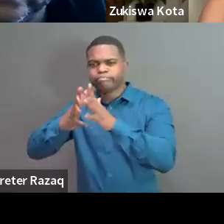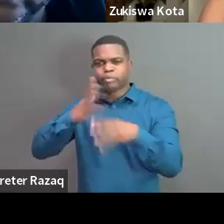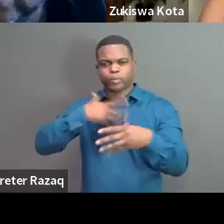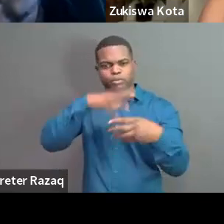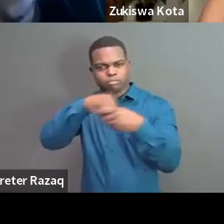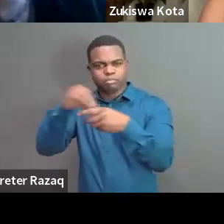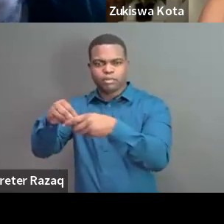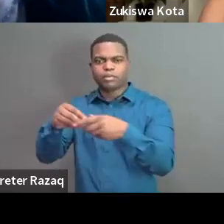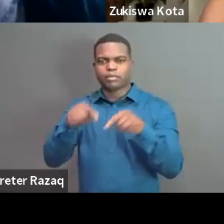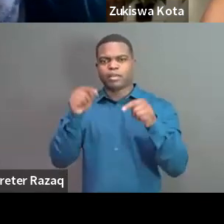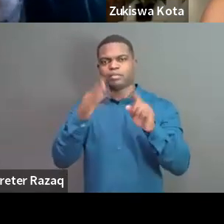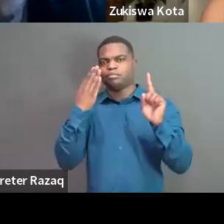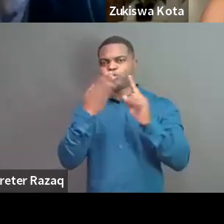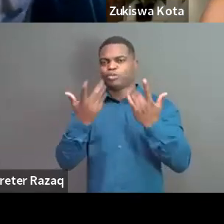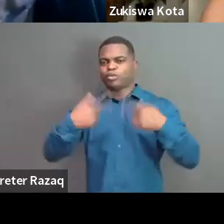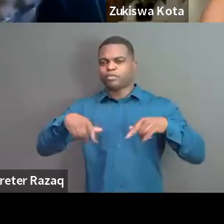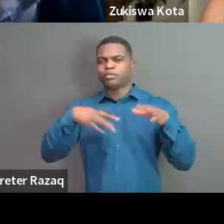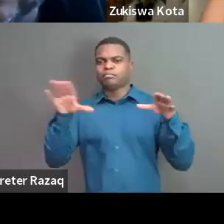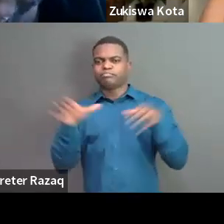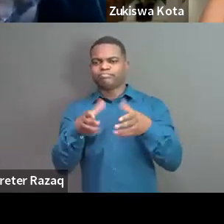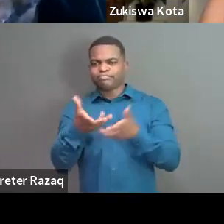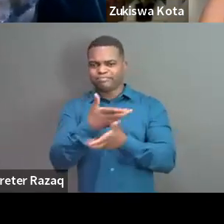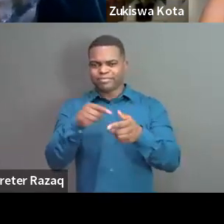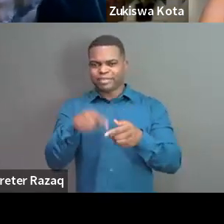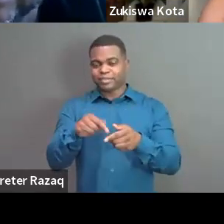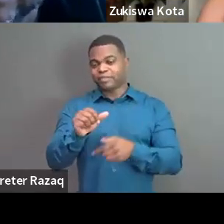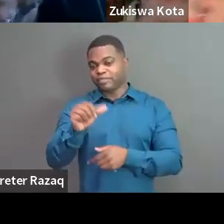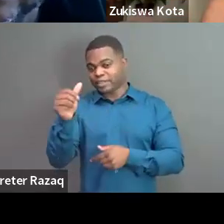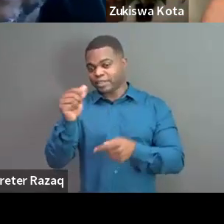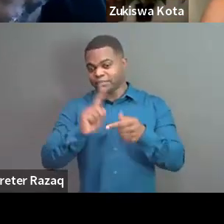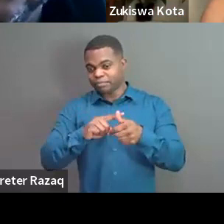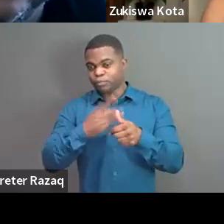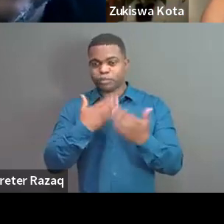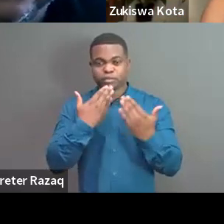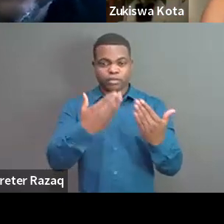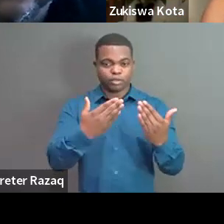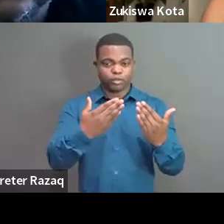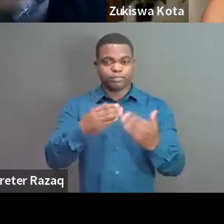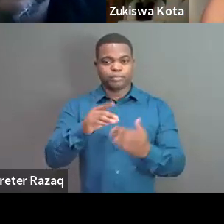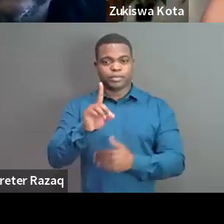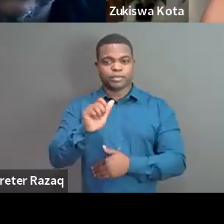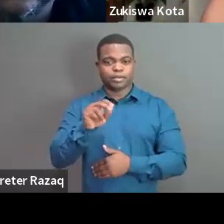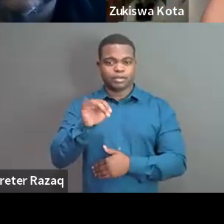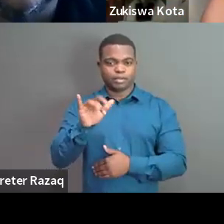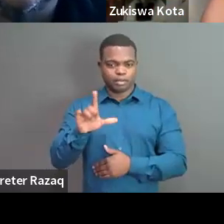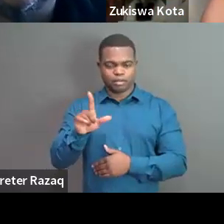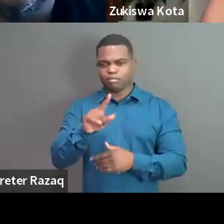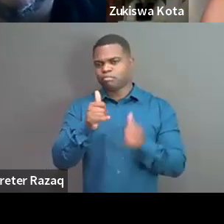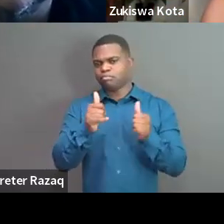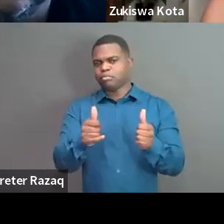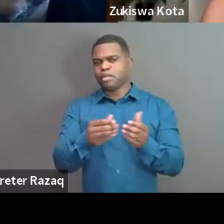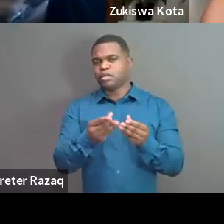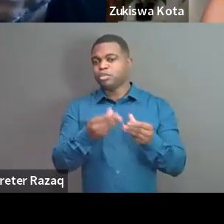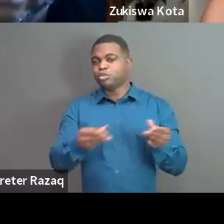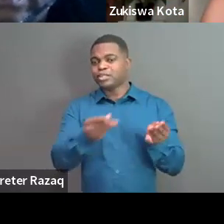which might answer a question that George shared. And George, hopefully you'll get your answer in our update.